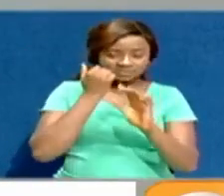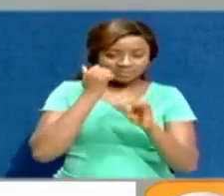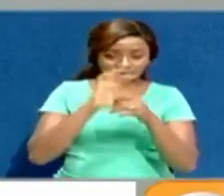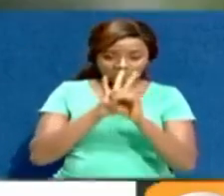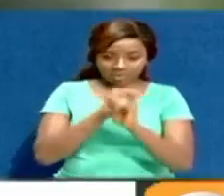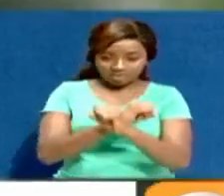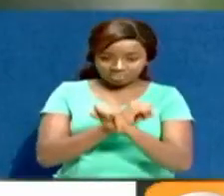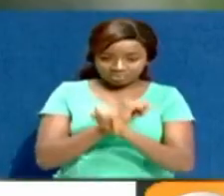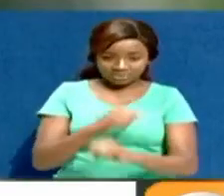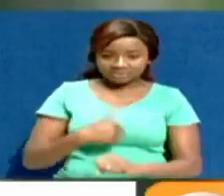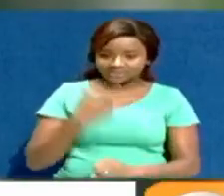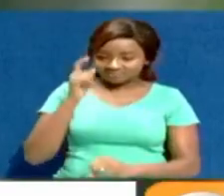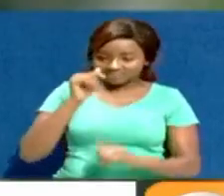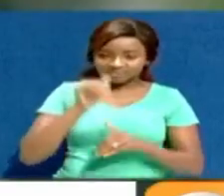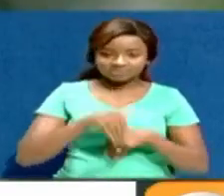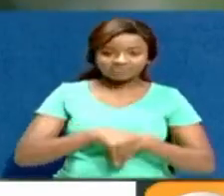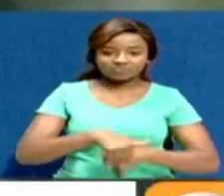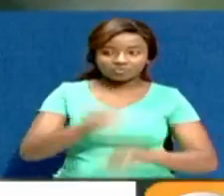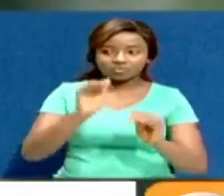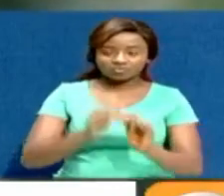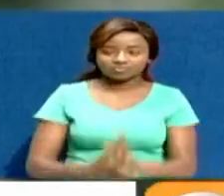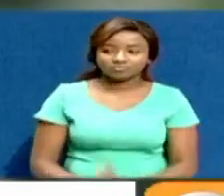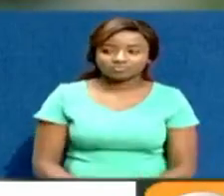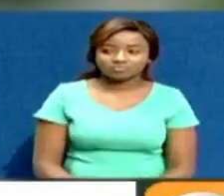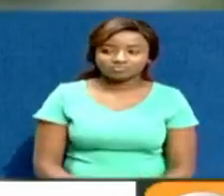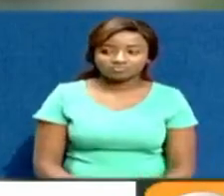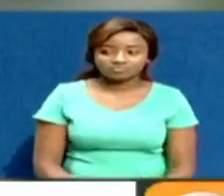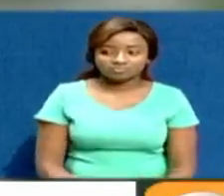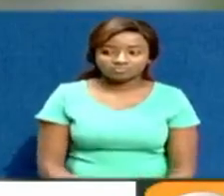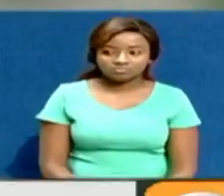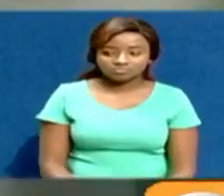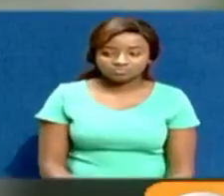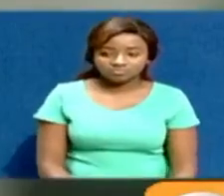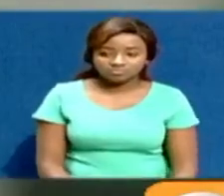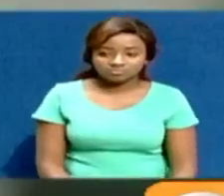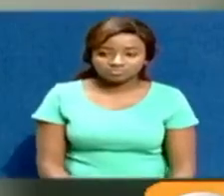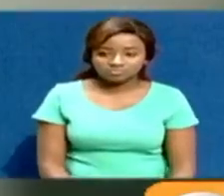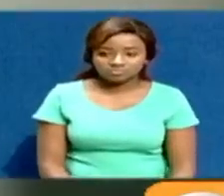to be protected from the virus. Dorcas Wangira, Citizen TV, Nairobi.